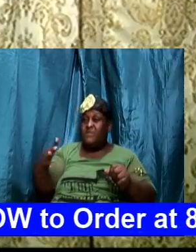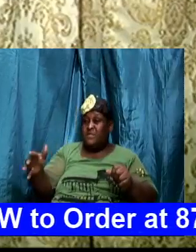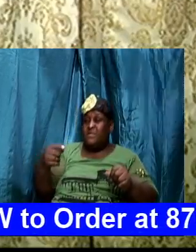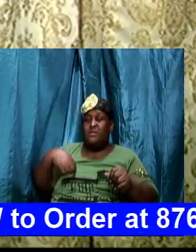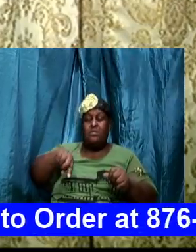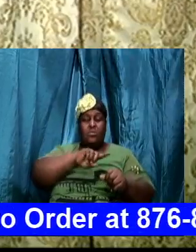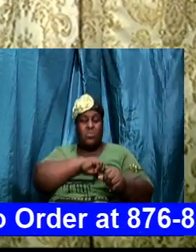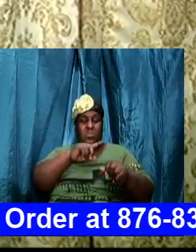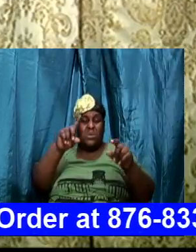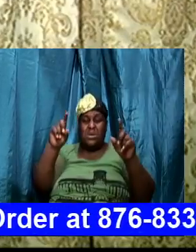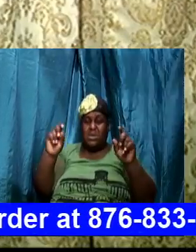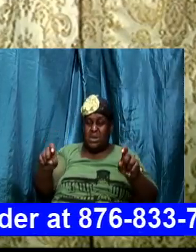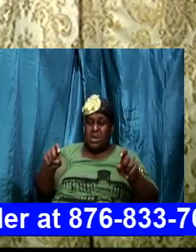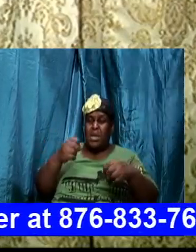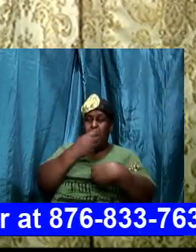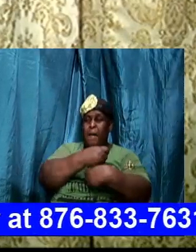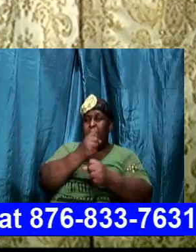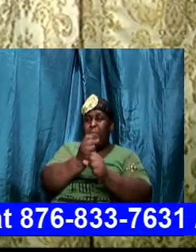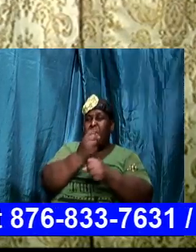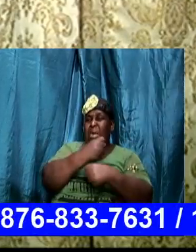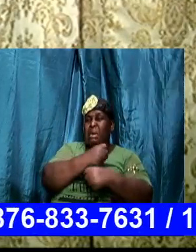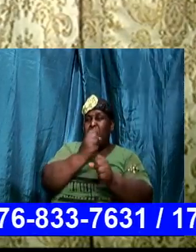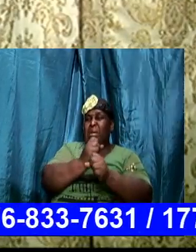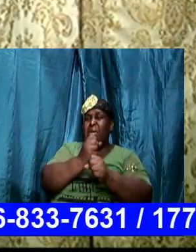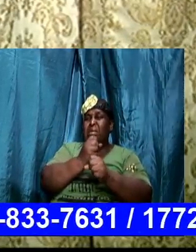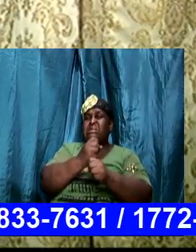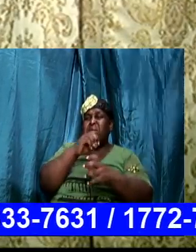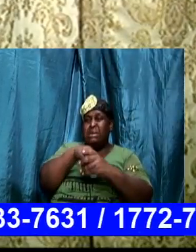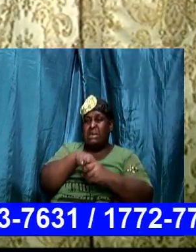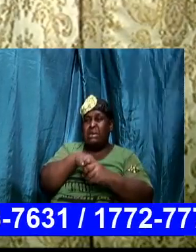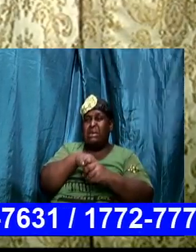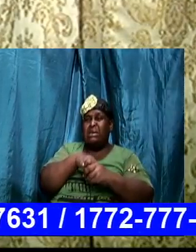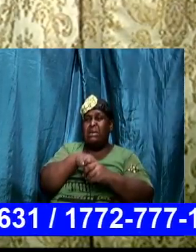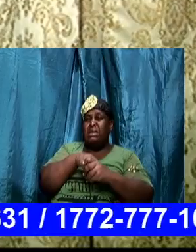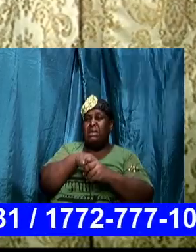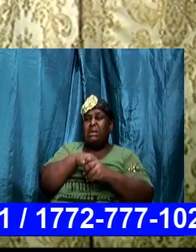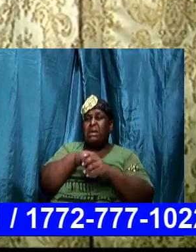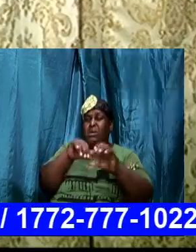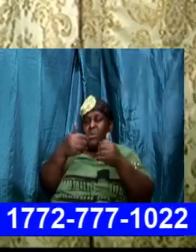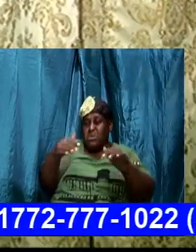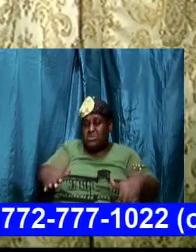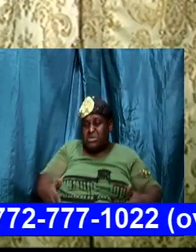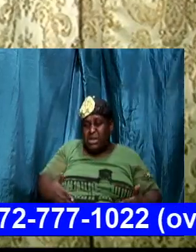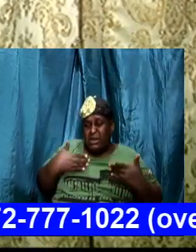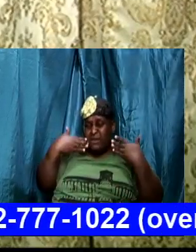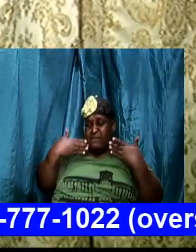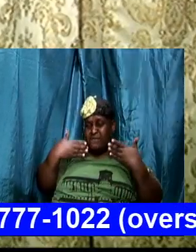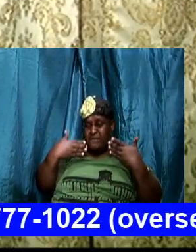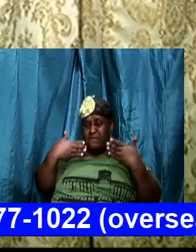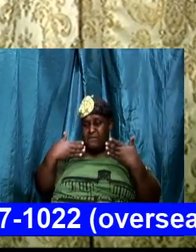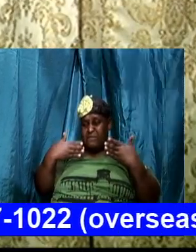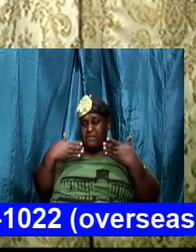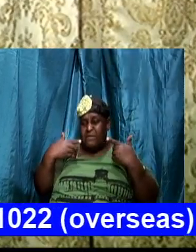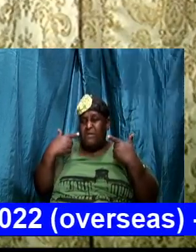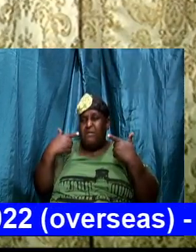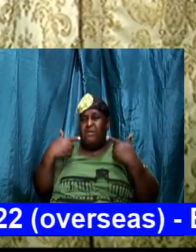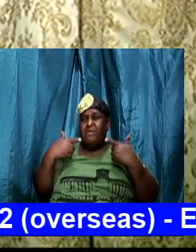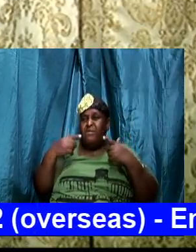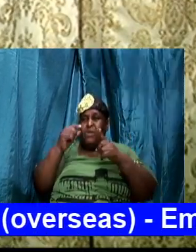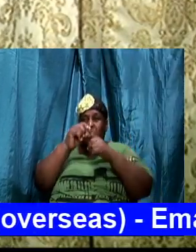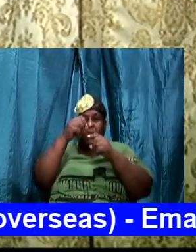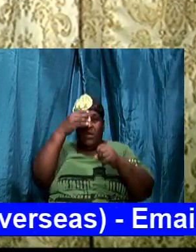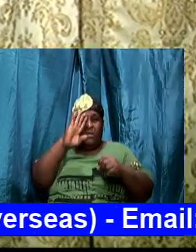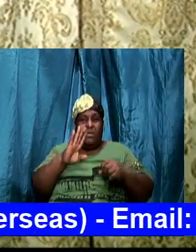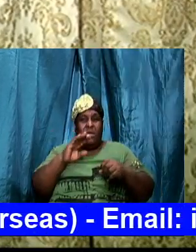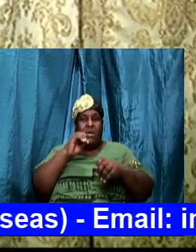need to make it in our walk with God is contained in the